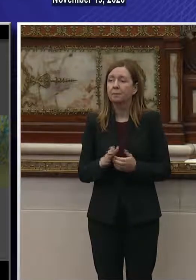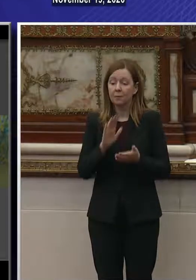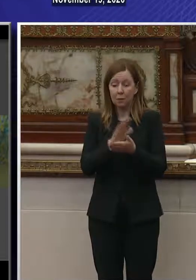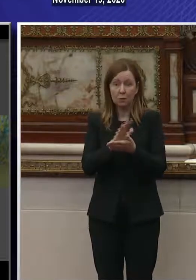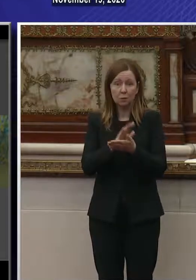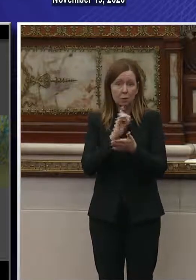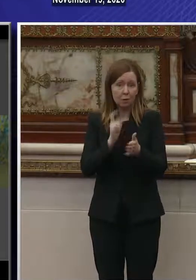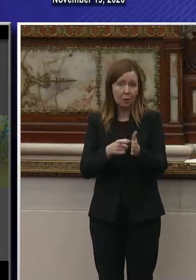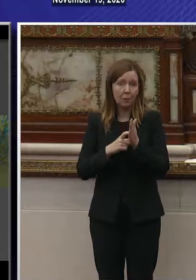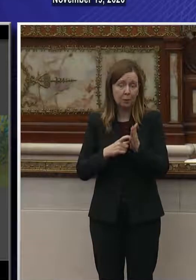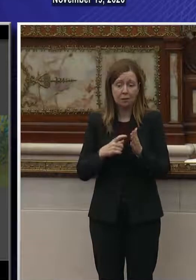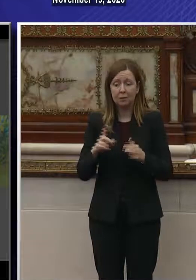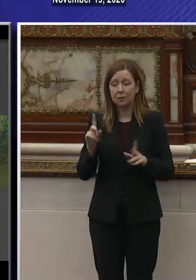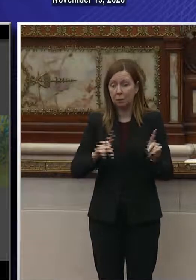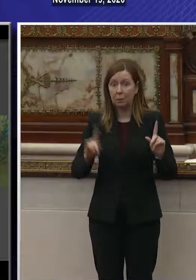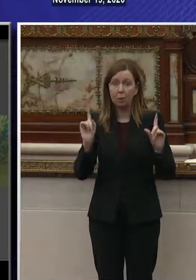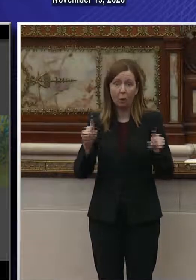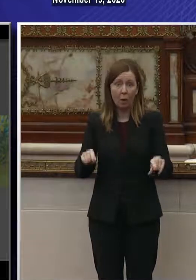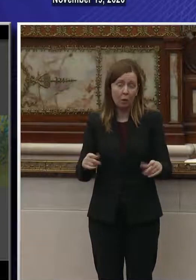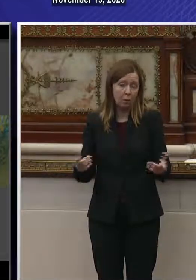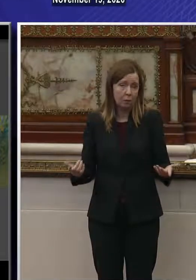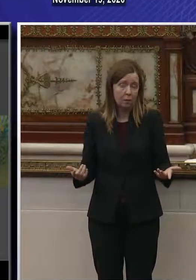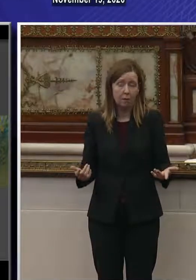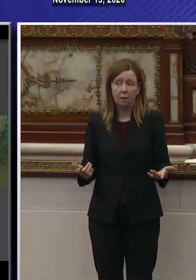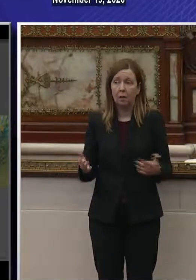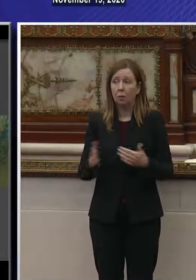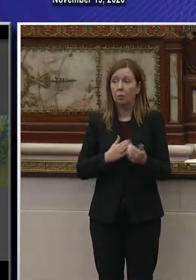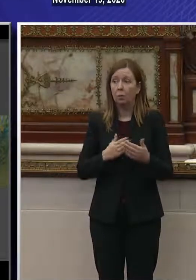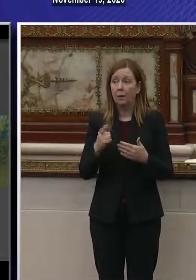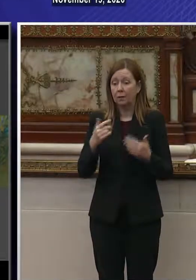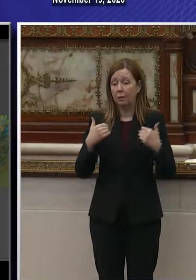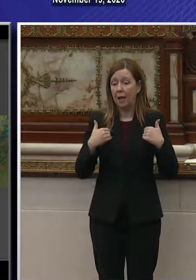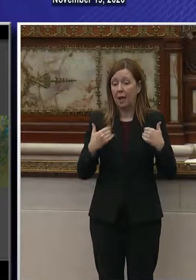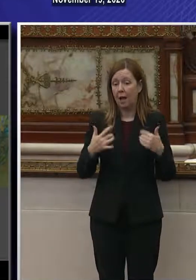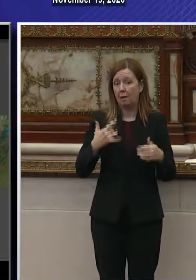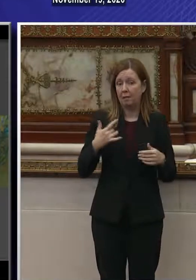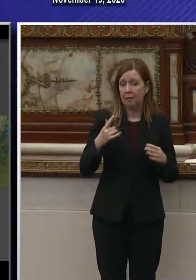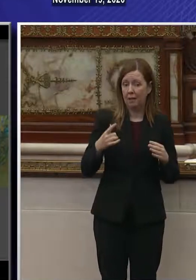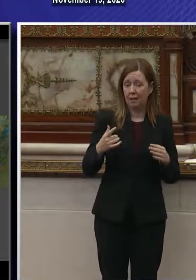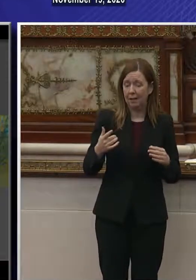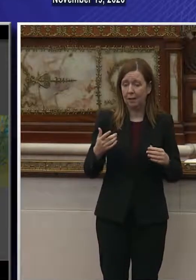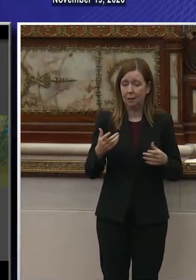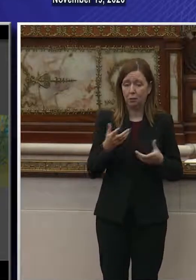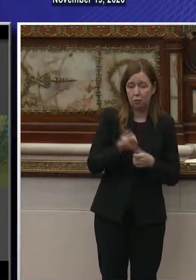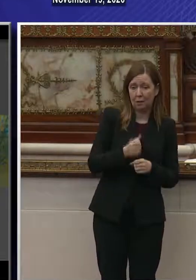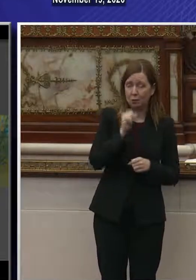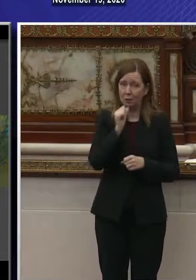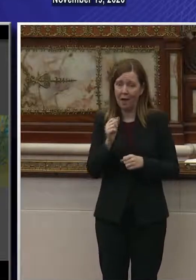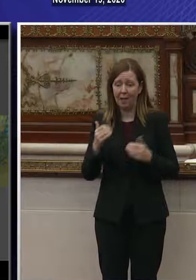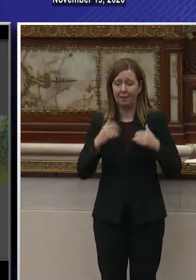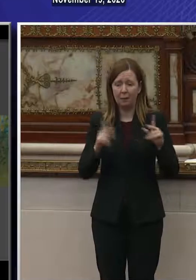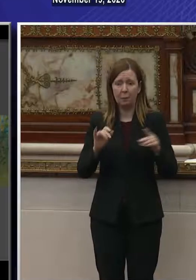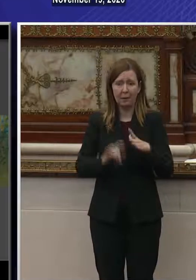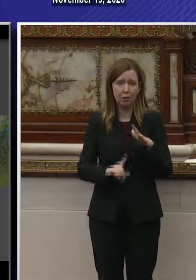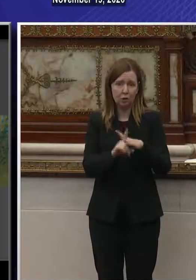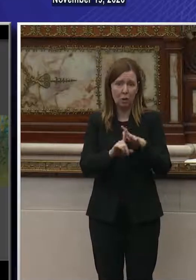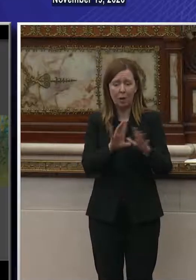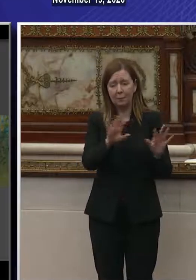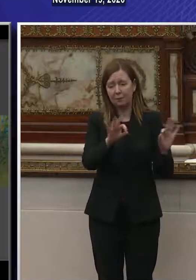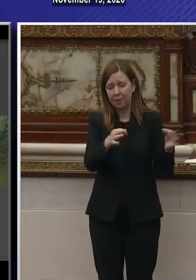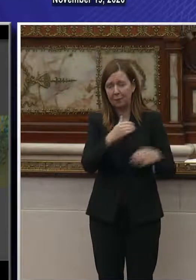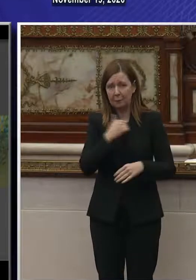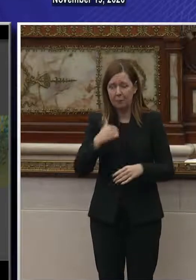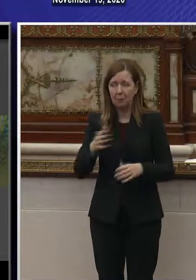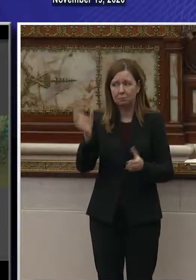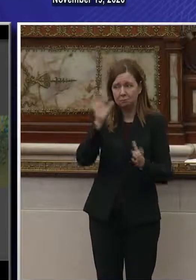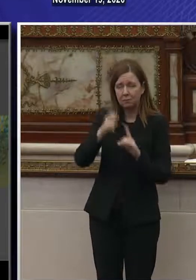are compulsory. So people do go there, whether, you know, you have a feeling about it or not. You know, the young people who show up, plus their family members,